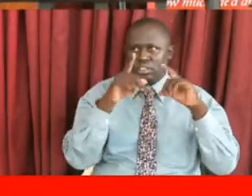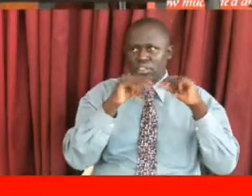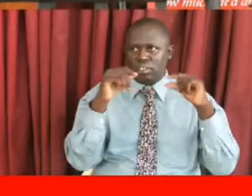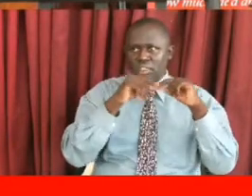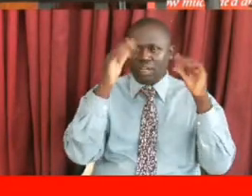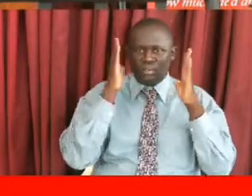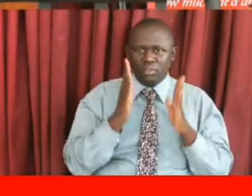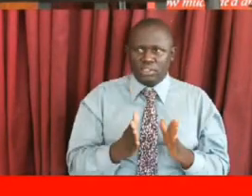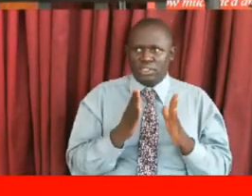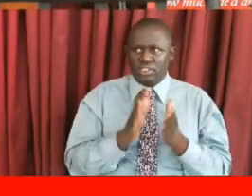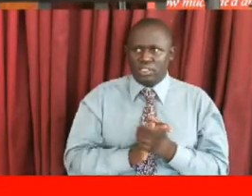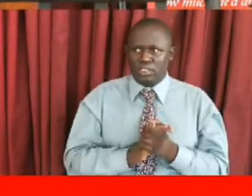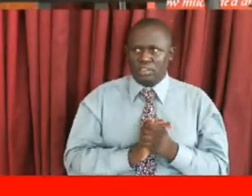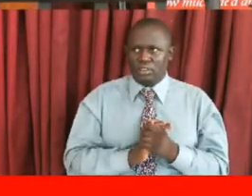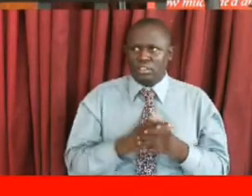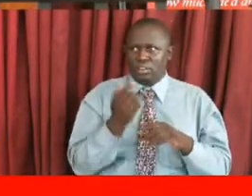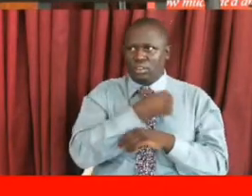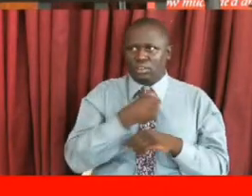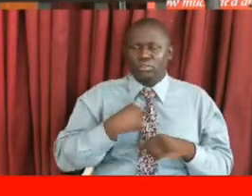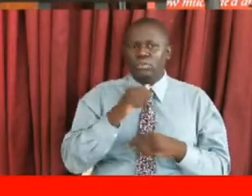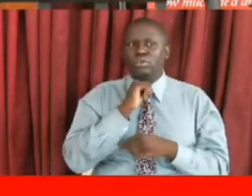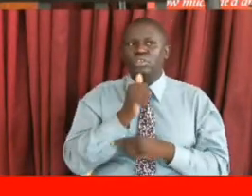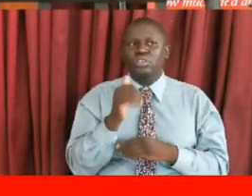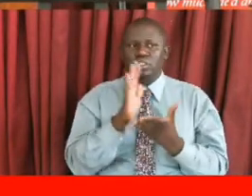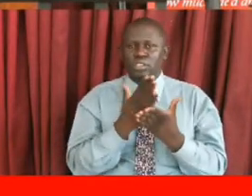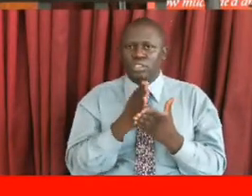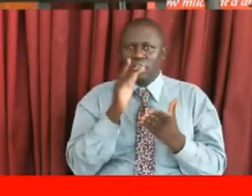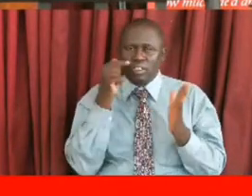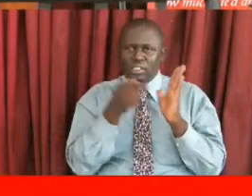messenger he will not share his